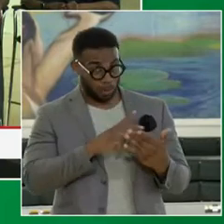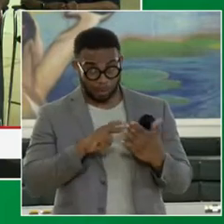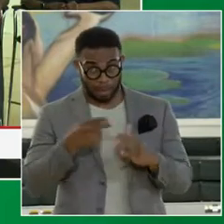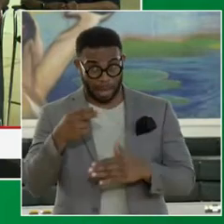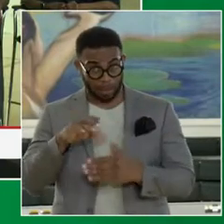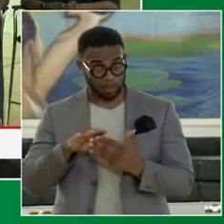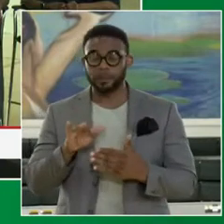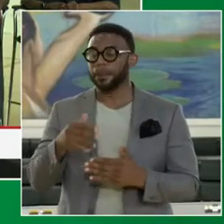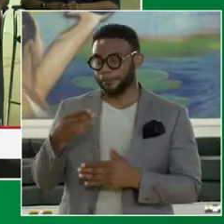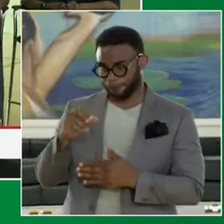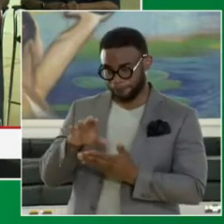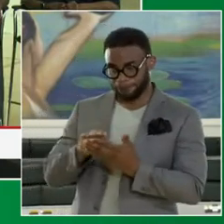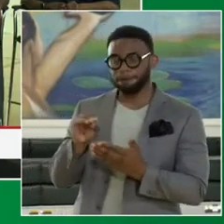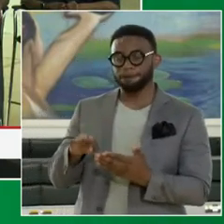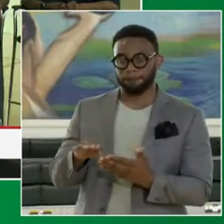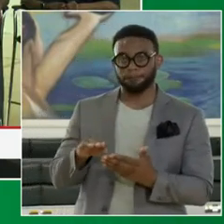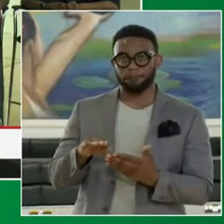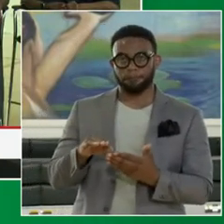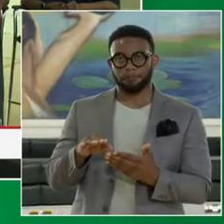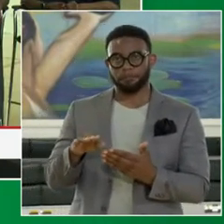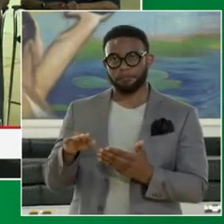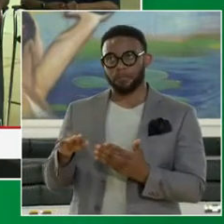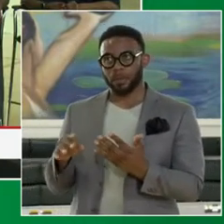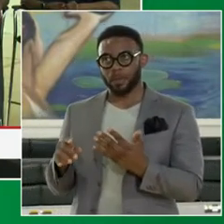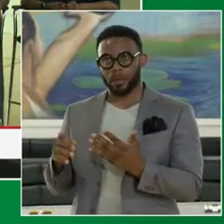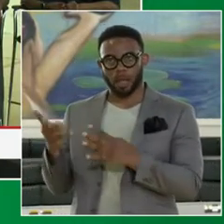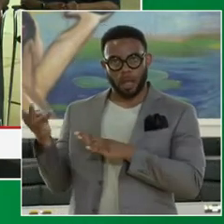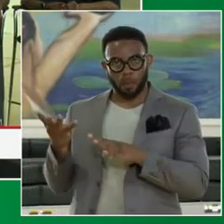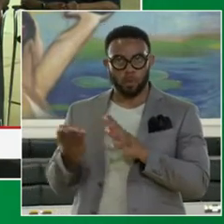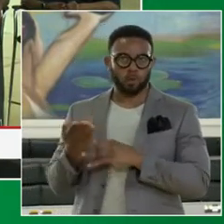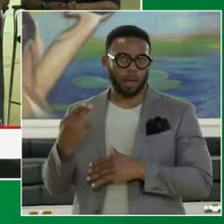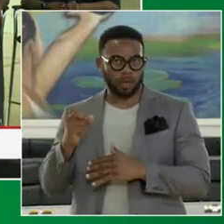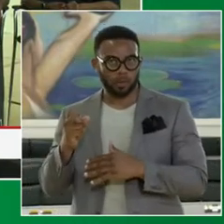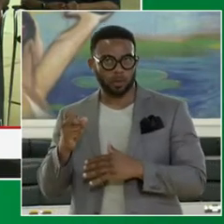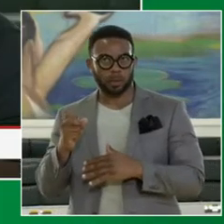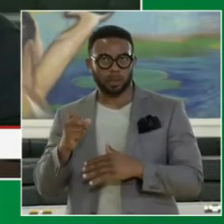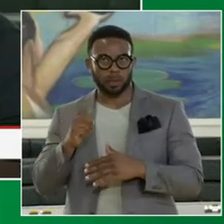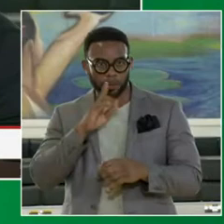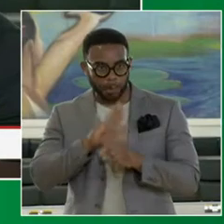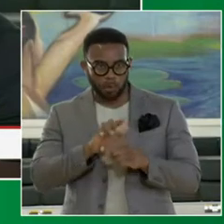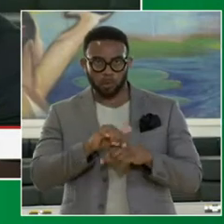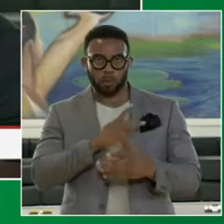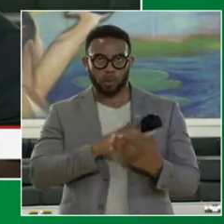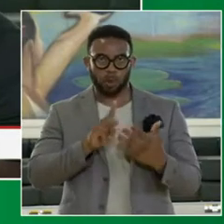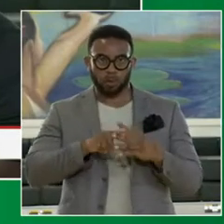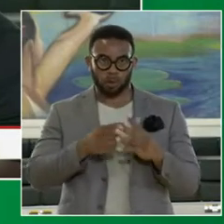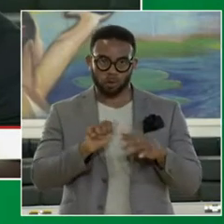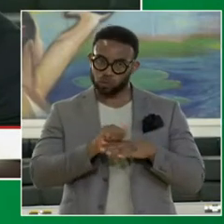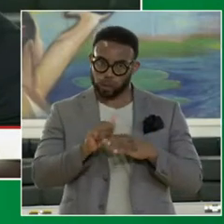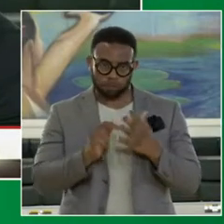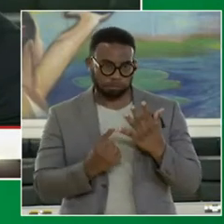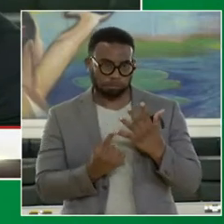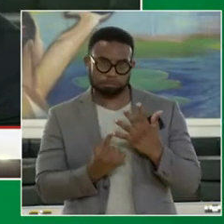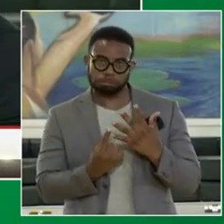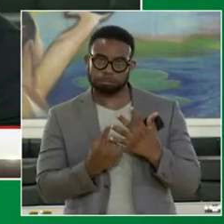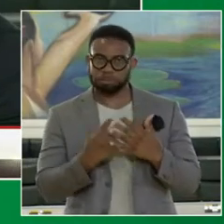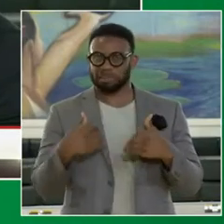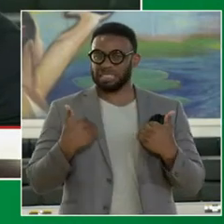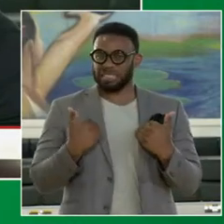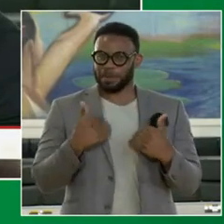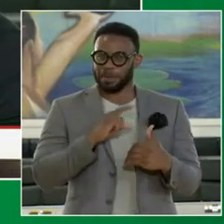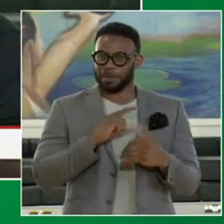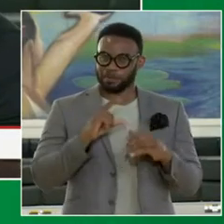students? High school students that come in, they commit to the program. They start to get trained as young